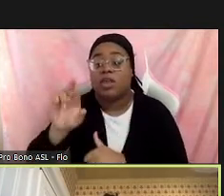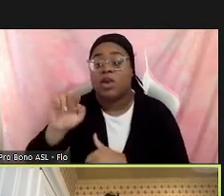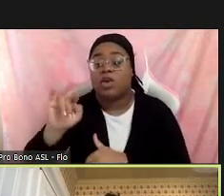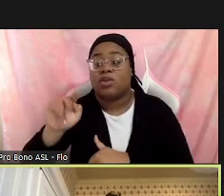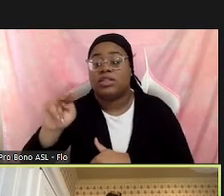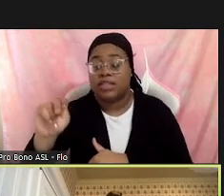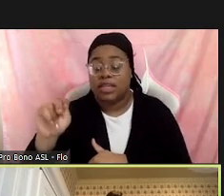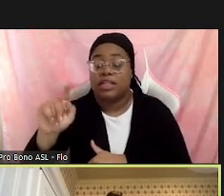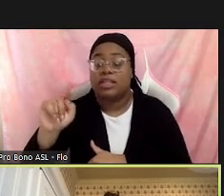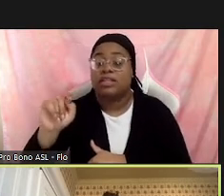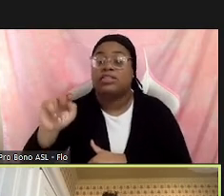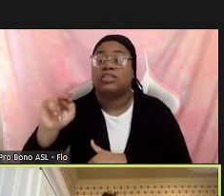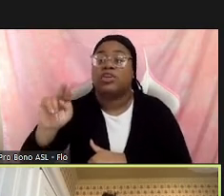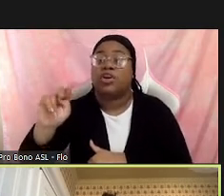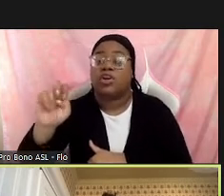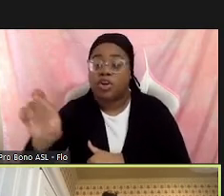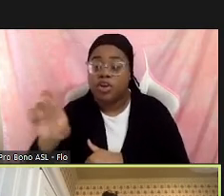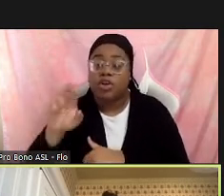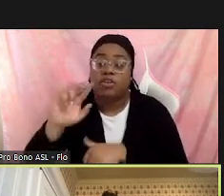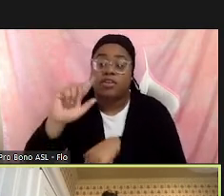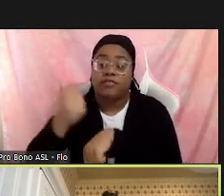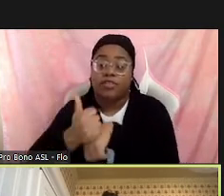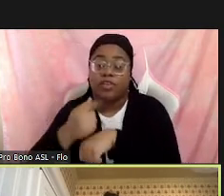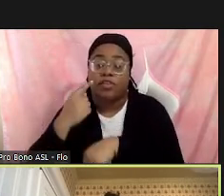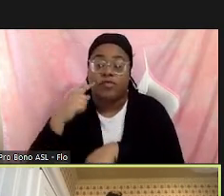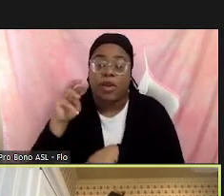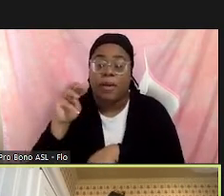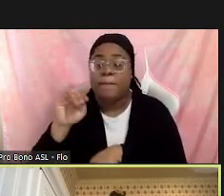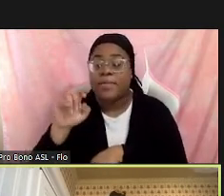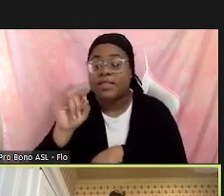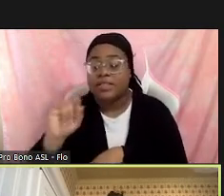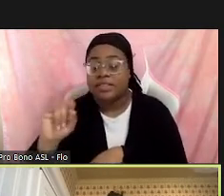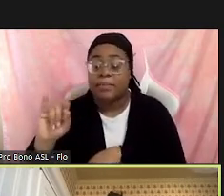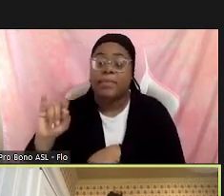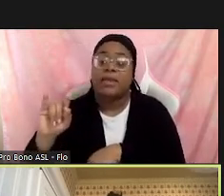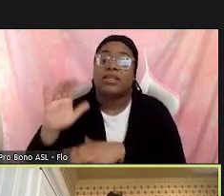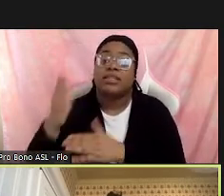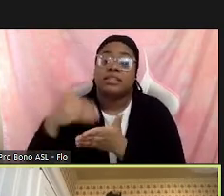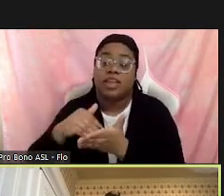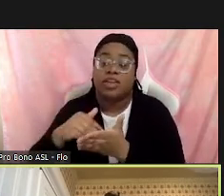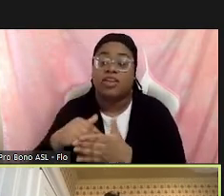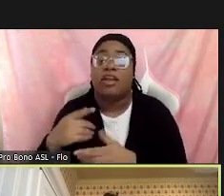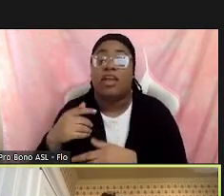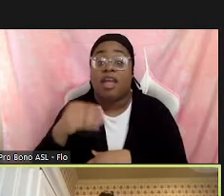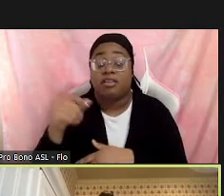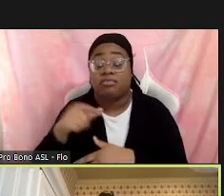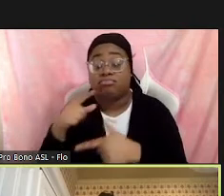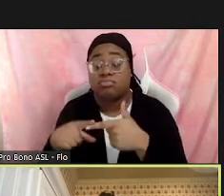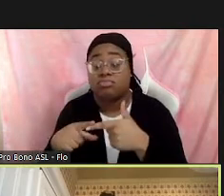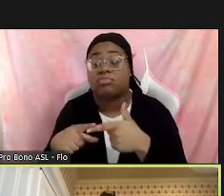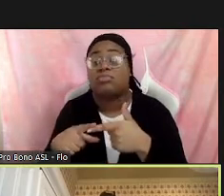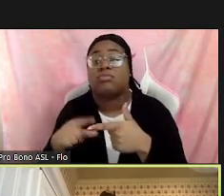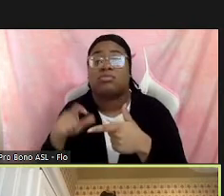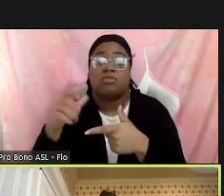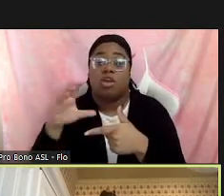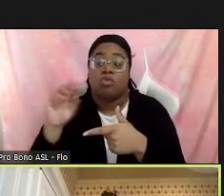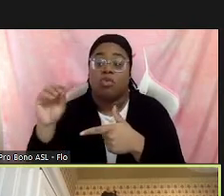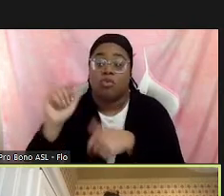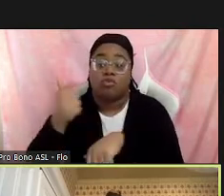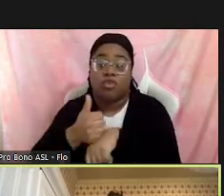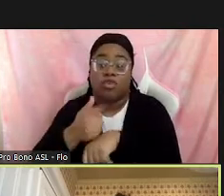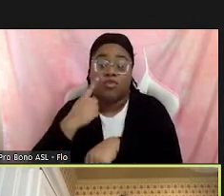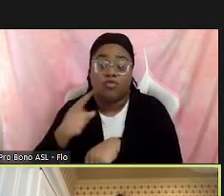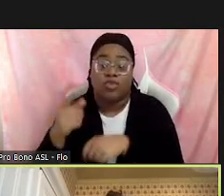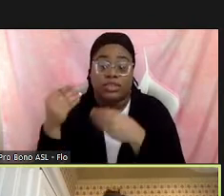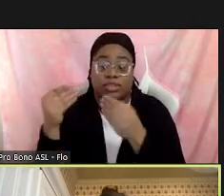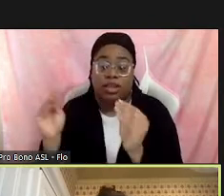of Mississippi Center for Cultural Production, and Alan Quaben of Rimpong, who's the co-founder of Zeal. And we hope you'll join